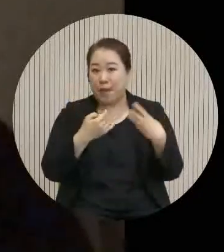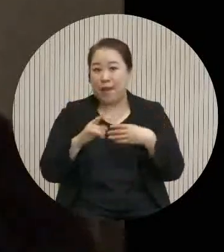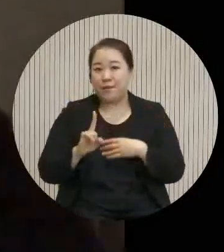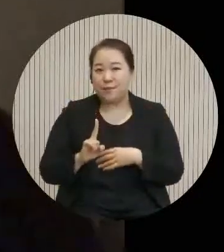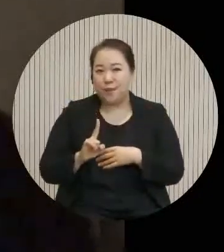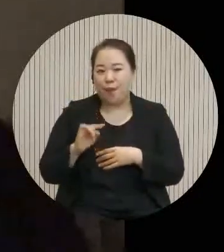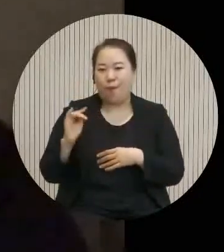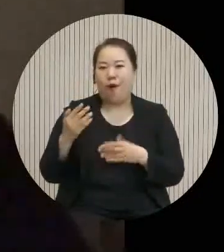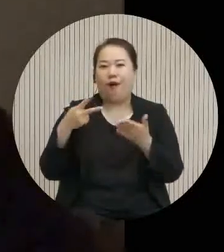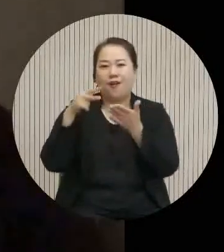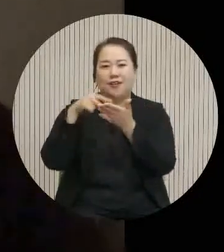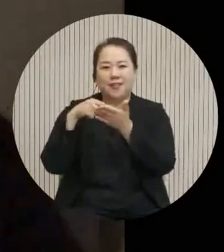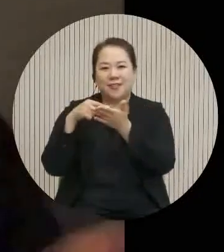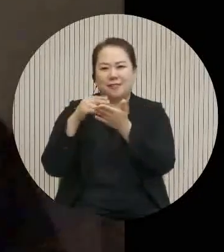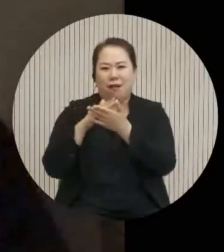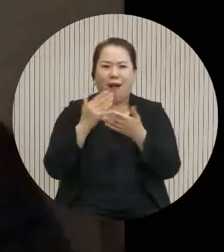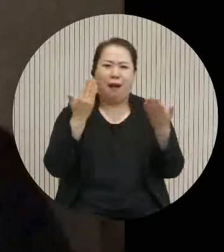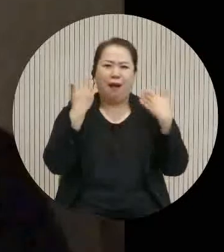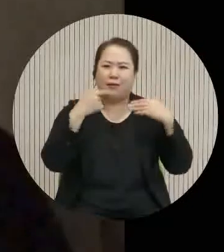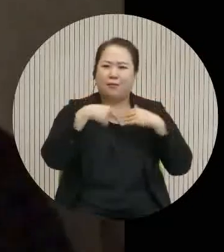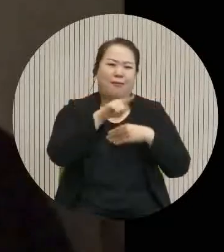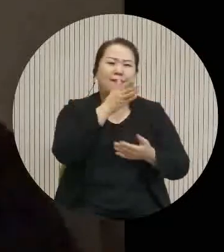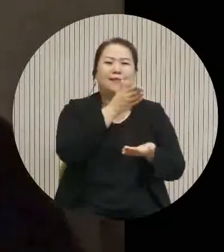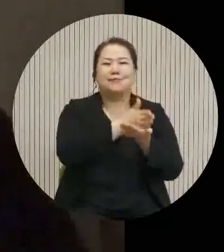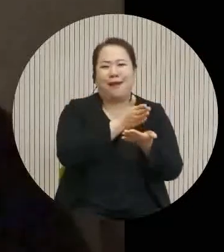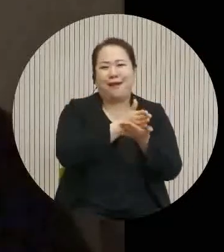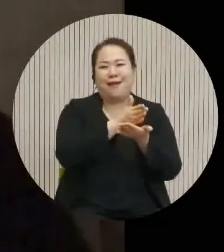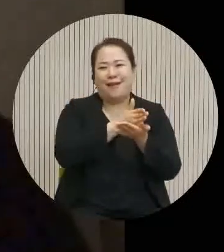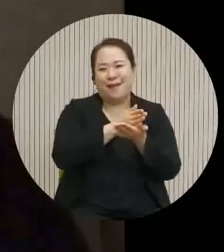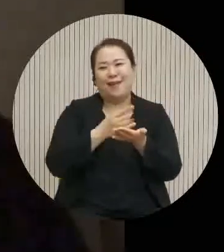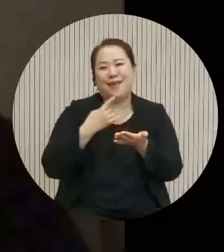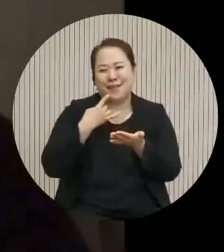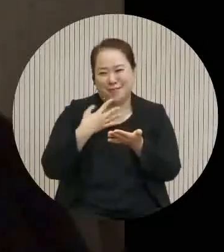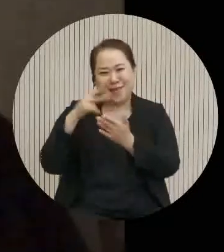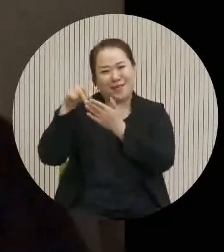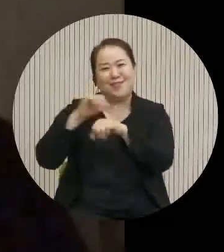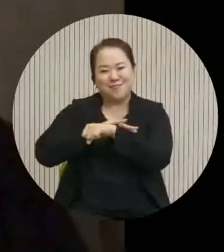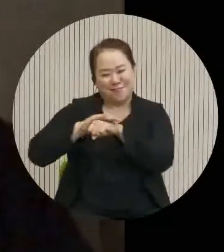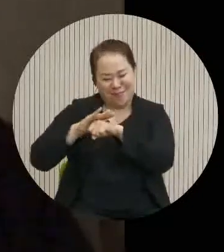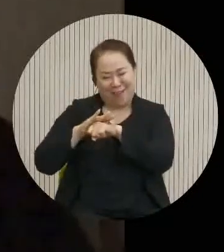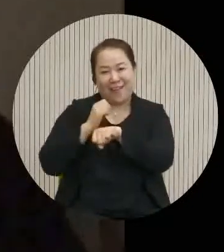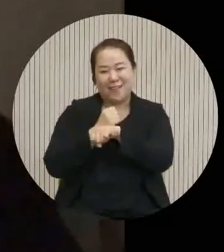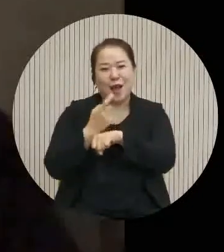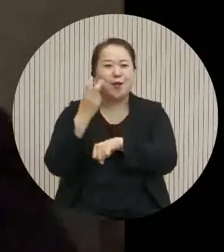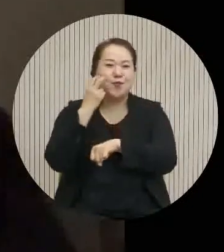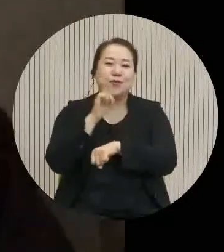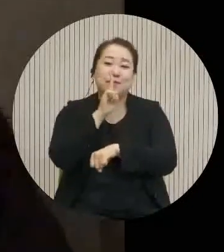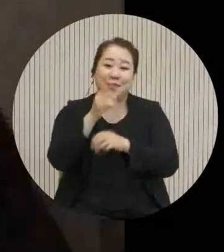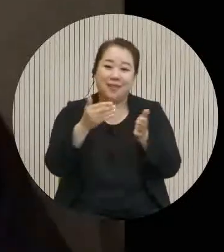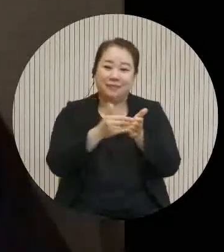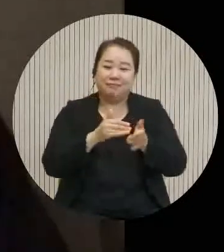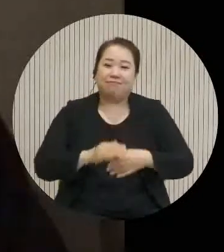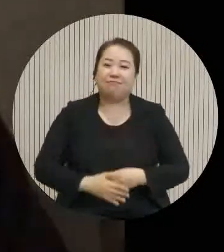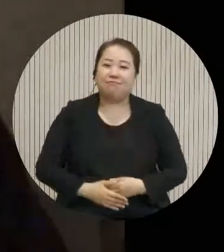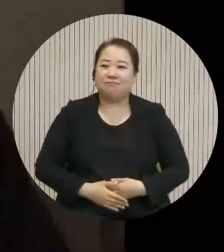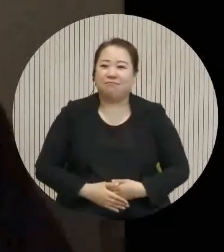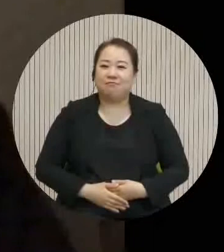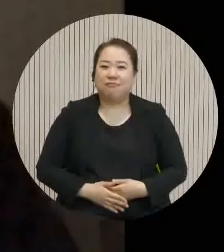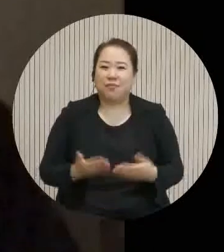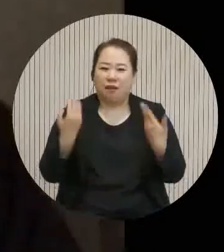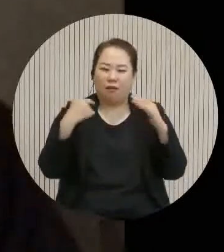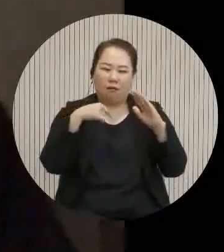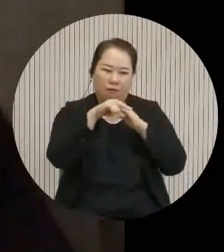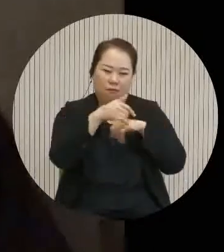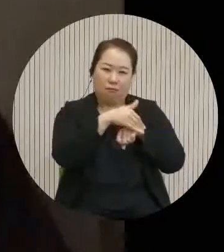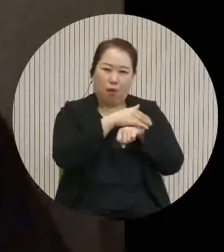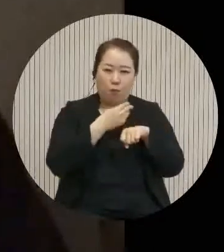her much good. Her English class was boring, and she didn't have time to do all the reading. Her English improved because